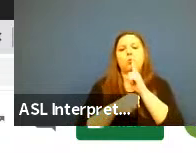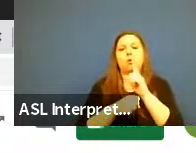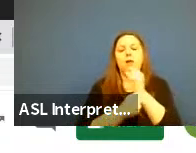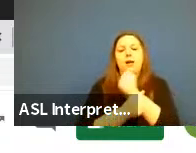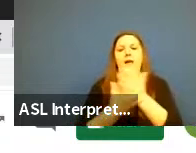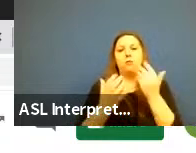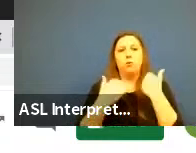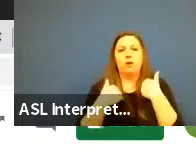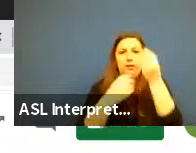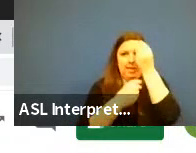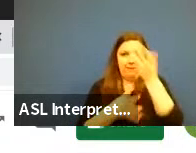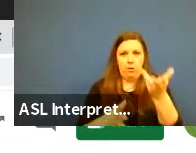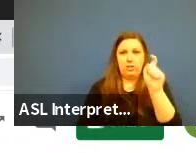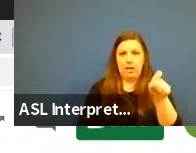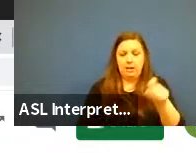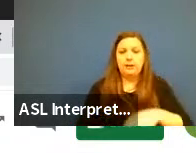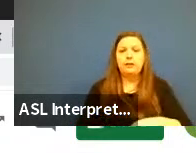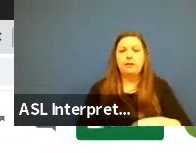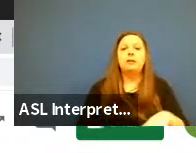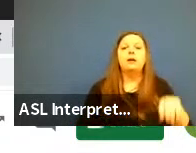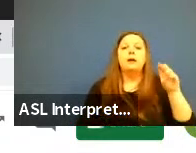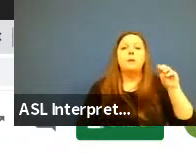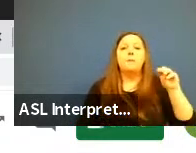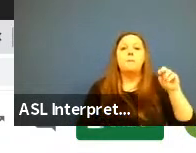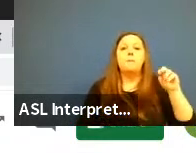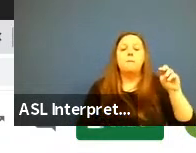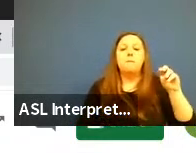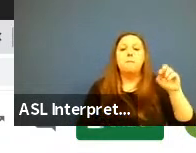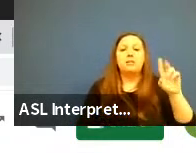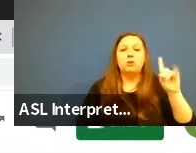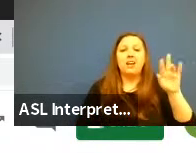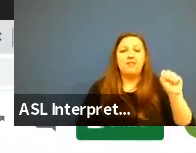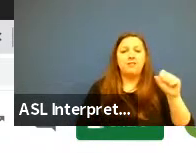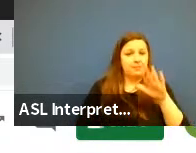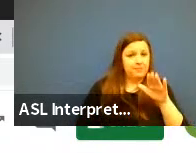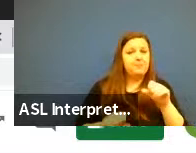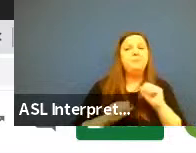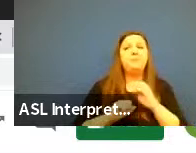need. And as we talk about this, can we exclude